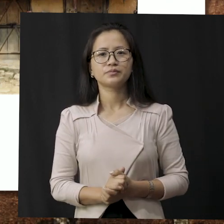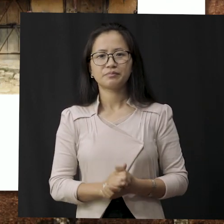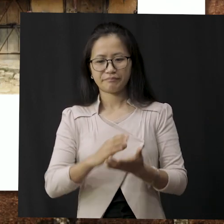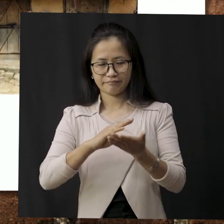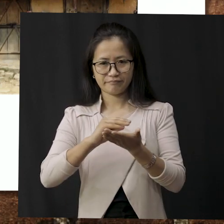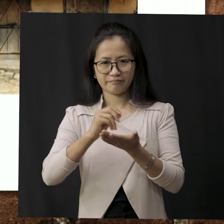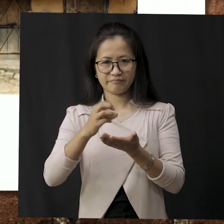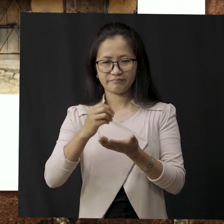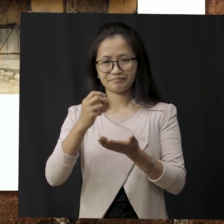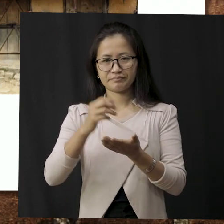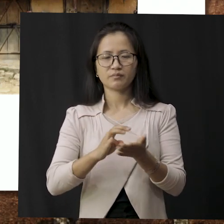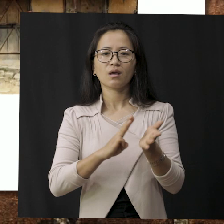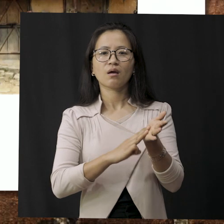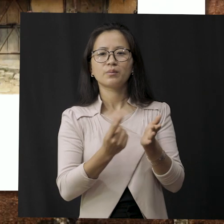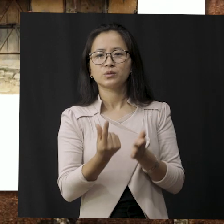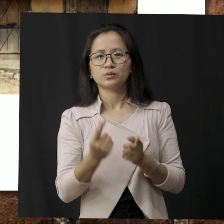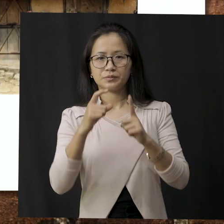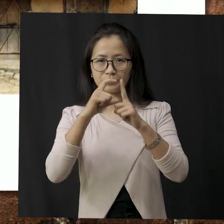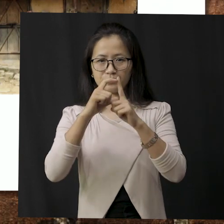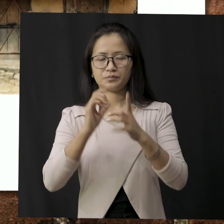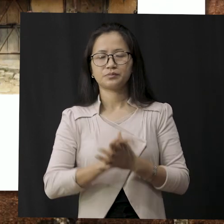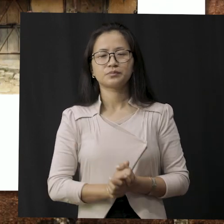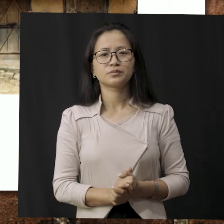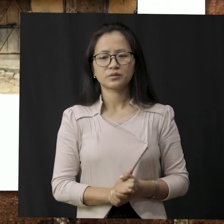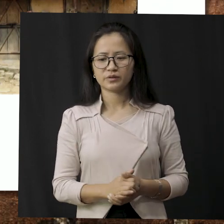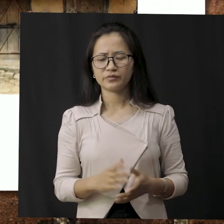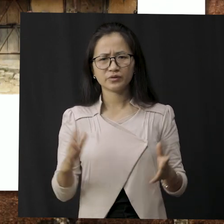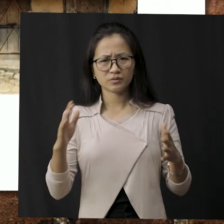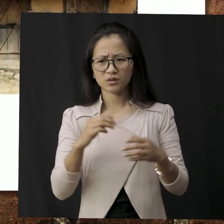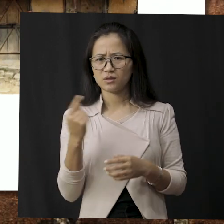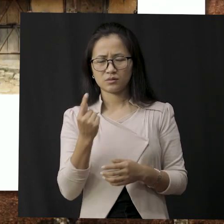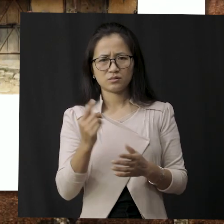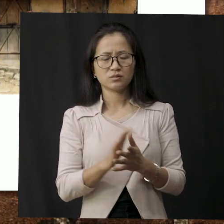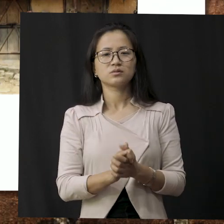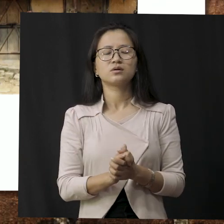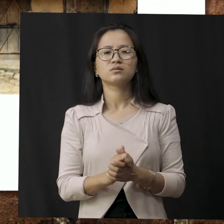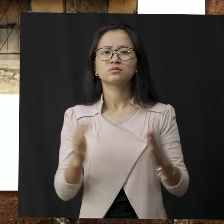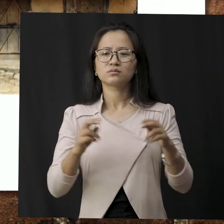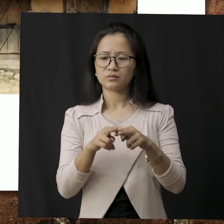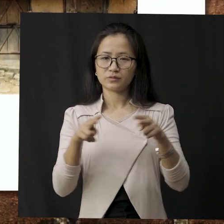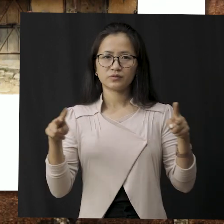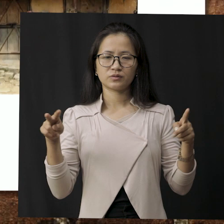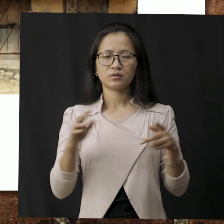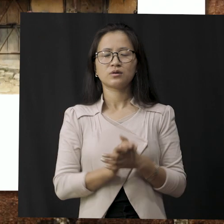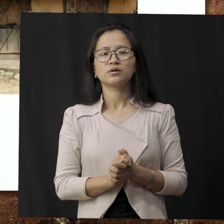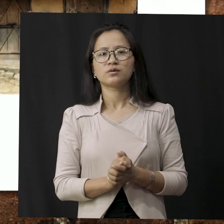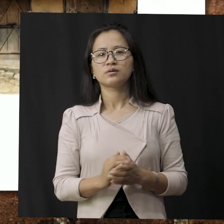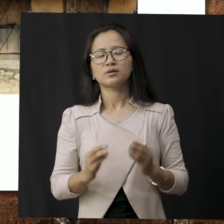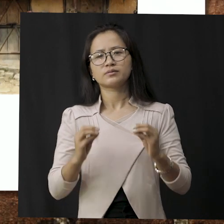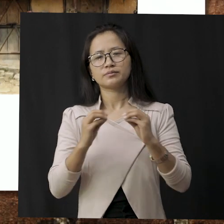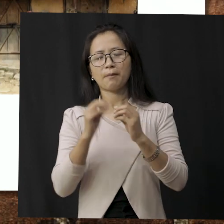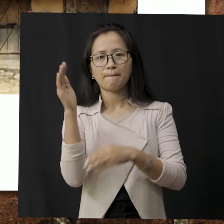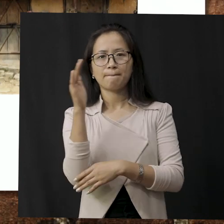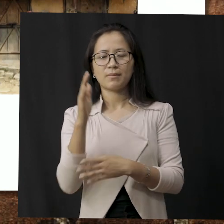mud. Okay? So Tane says that it is very common in her village, this type of houses, the bamboo houses